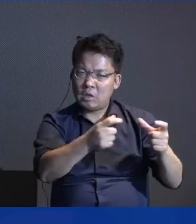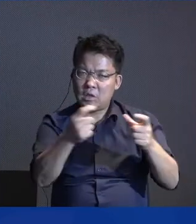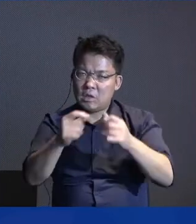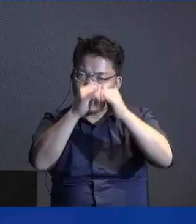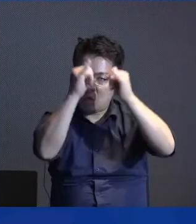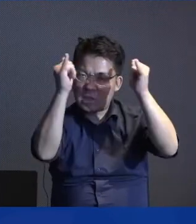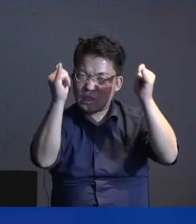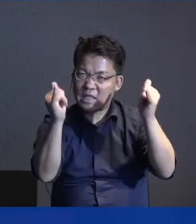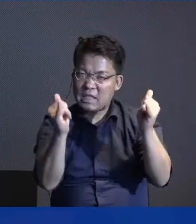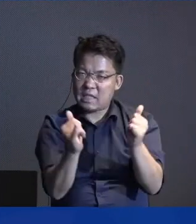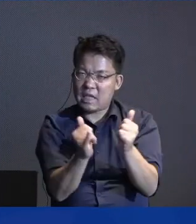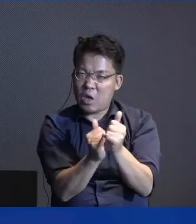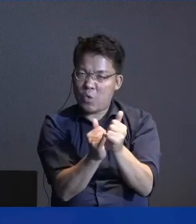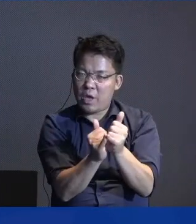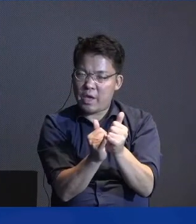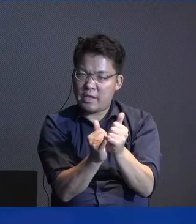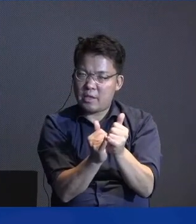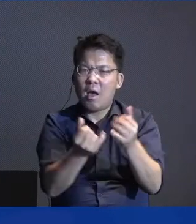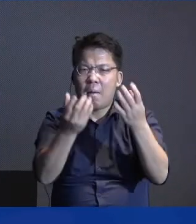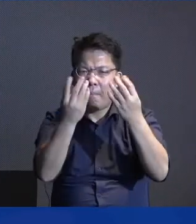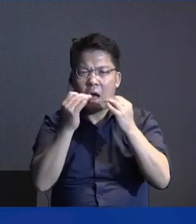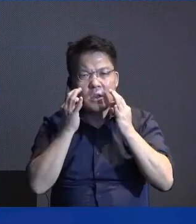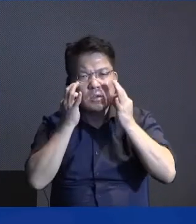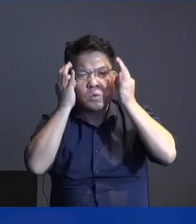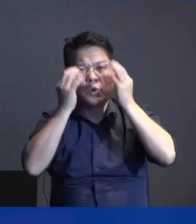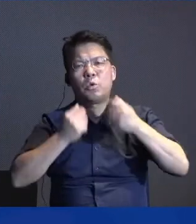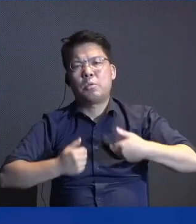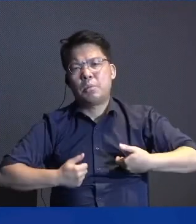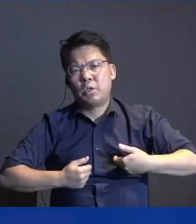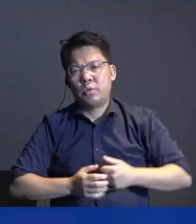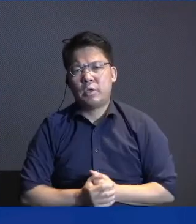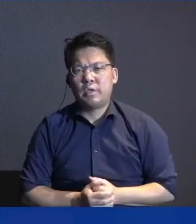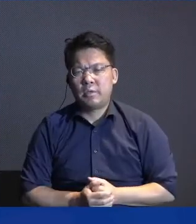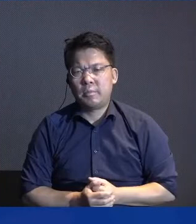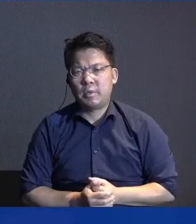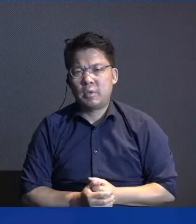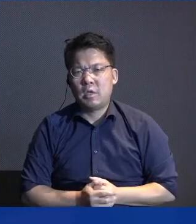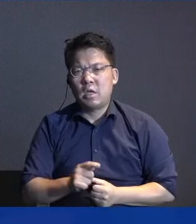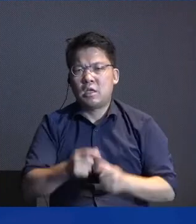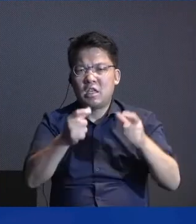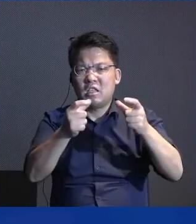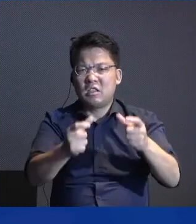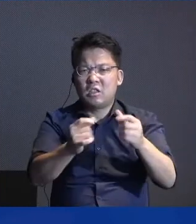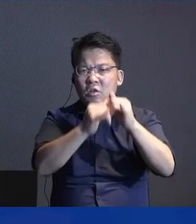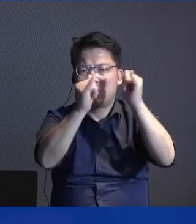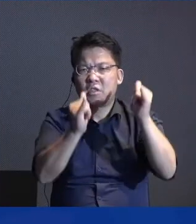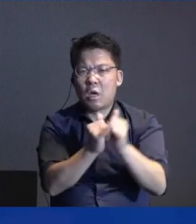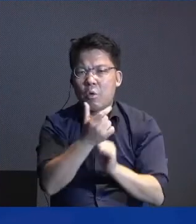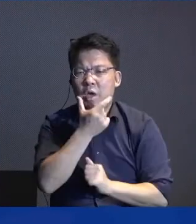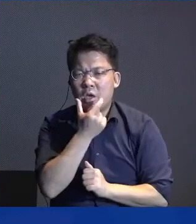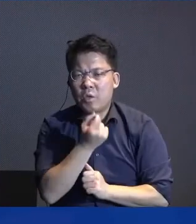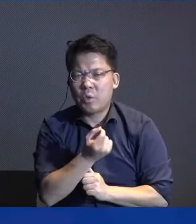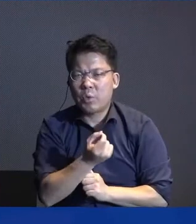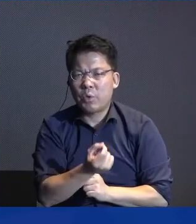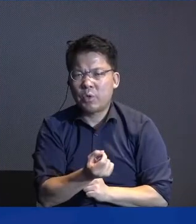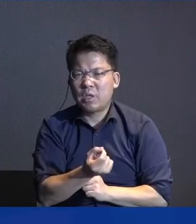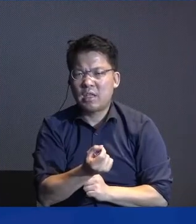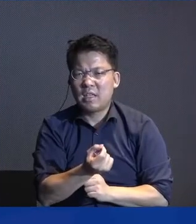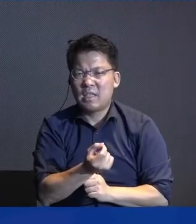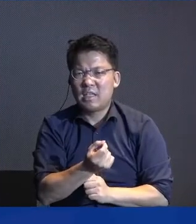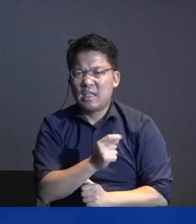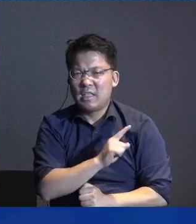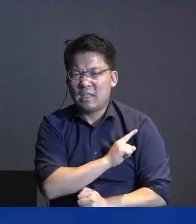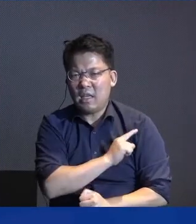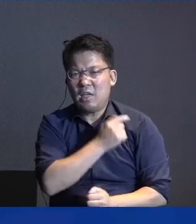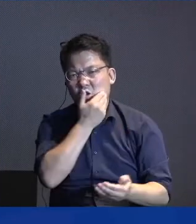effort is the key or the best way to intervene to promote or to tackle